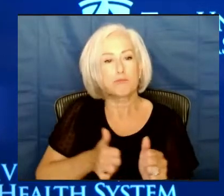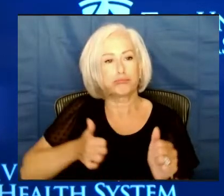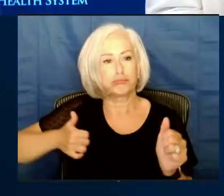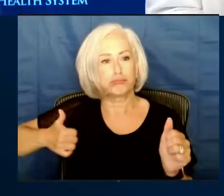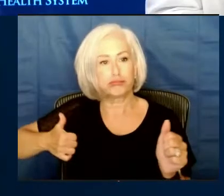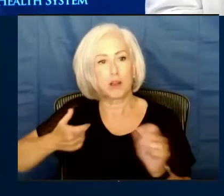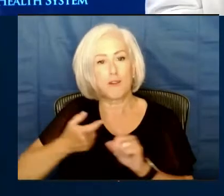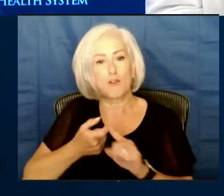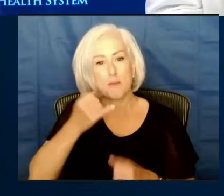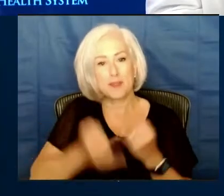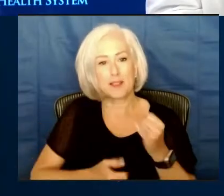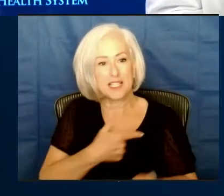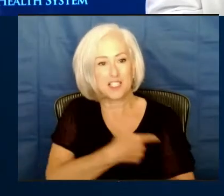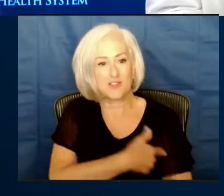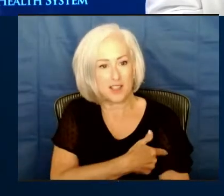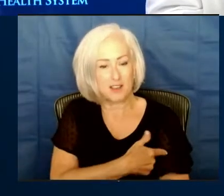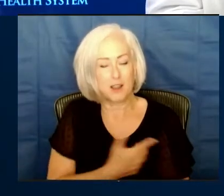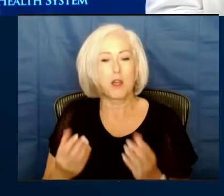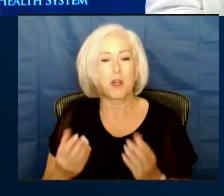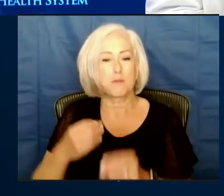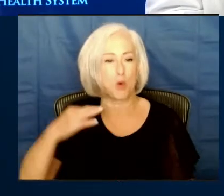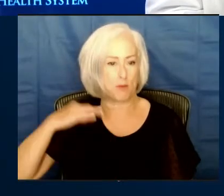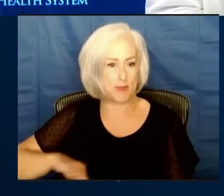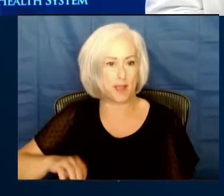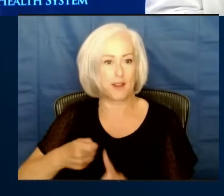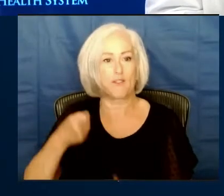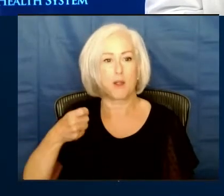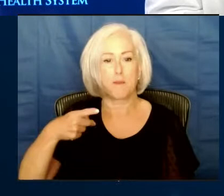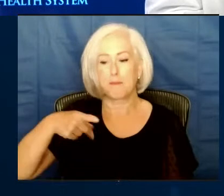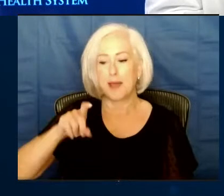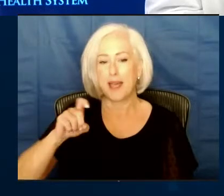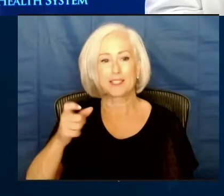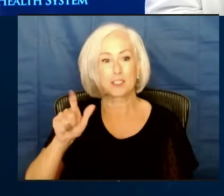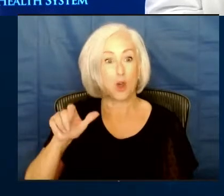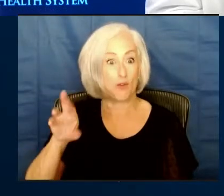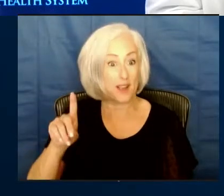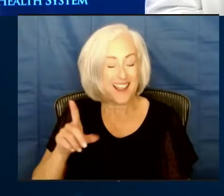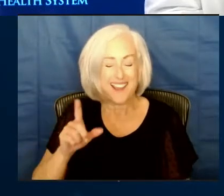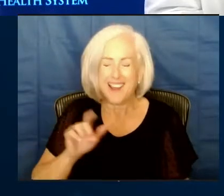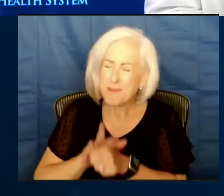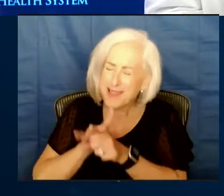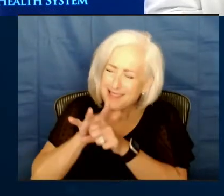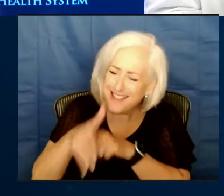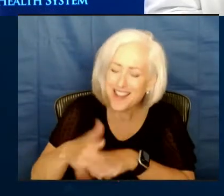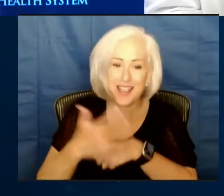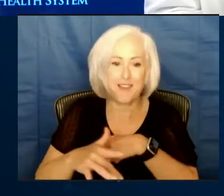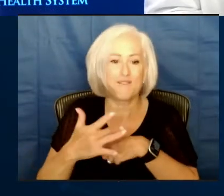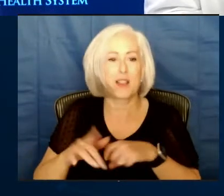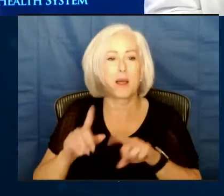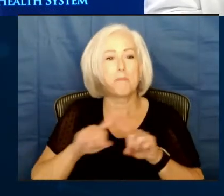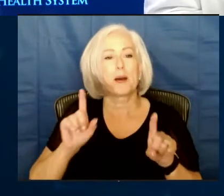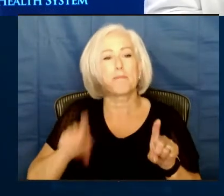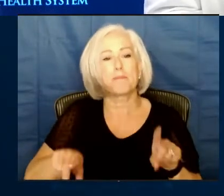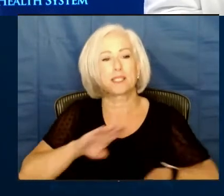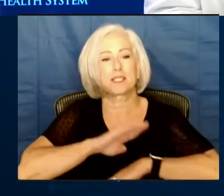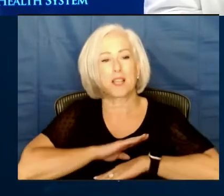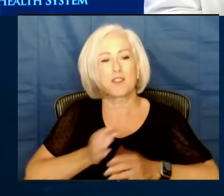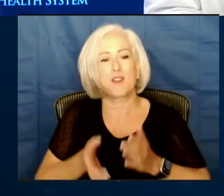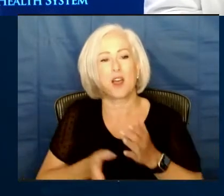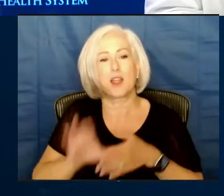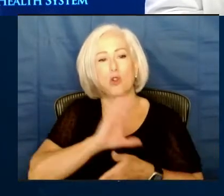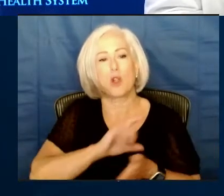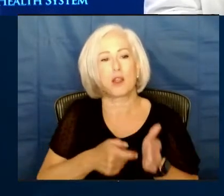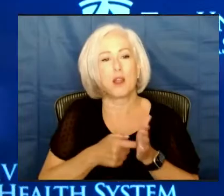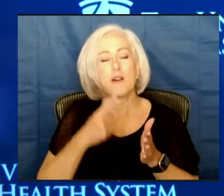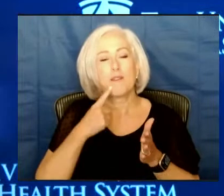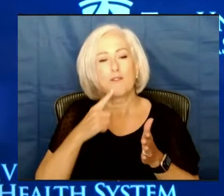surprise any of us, right? Yeah, there's plenty of Paxlovid available. You do have to meet the criteria for a chronic disease. But the